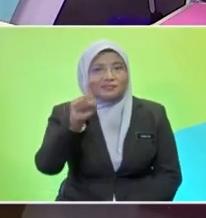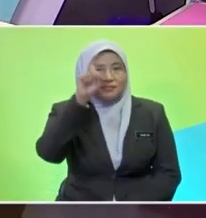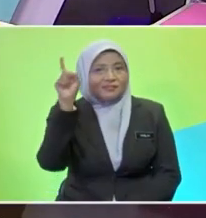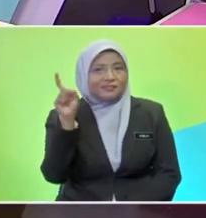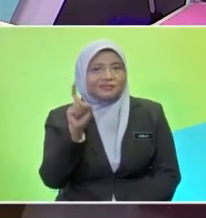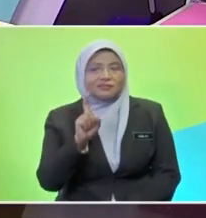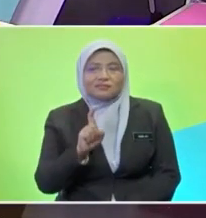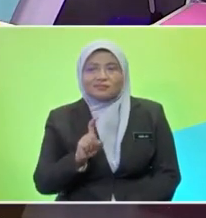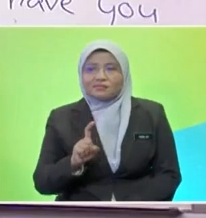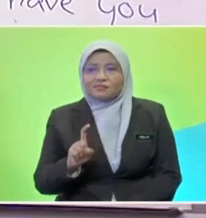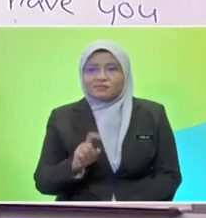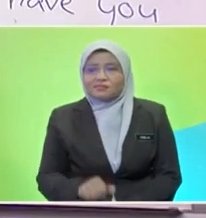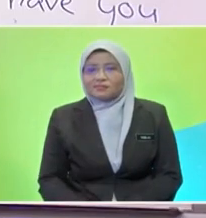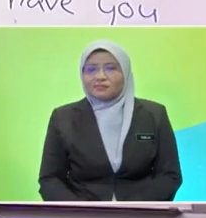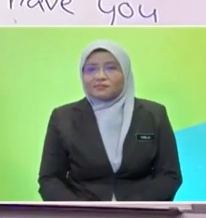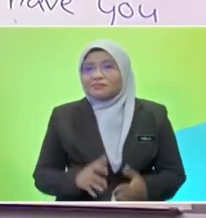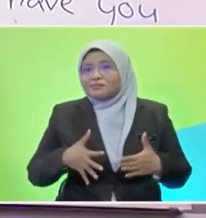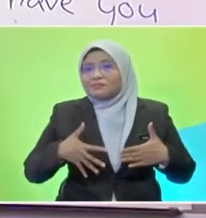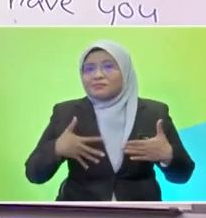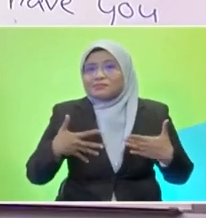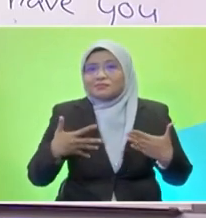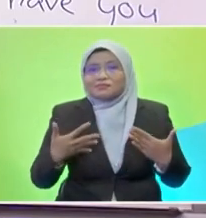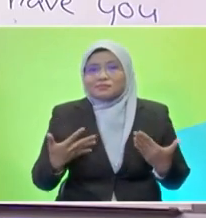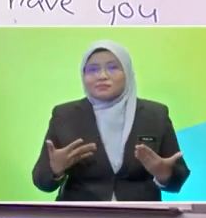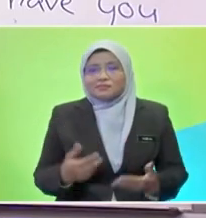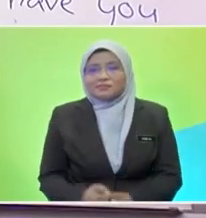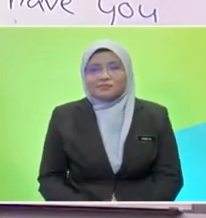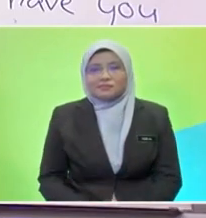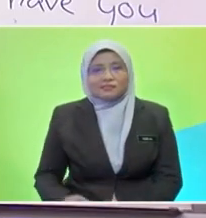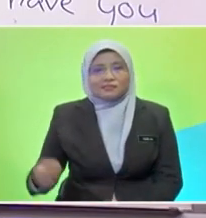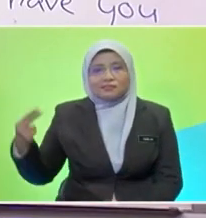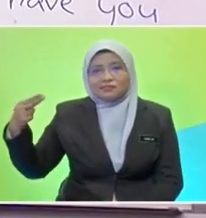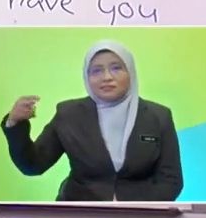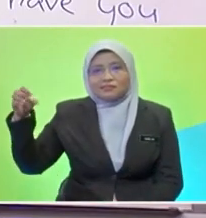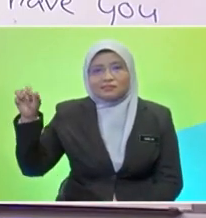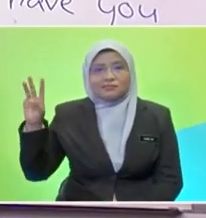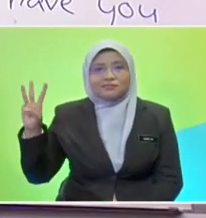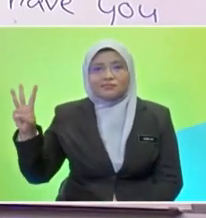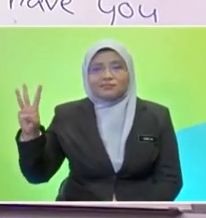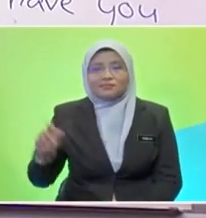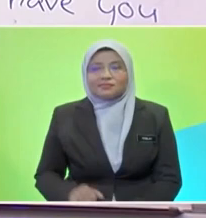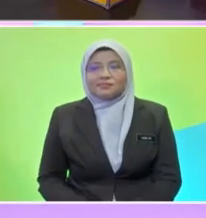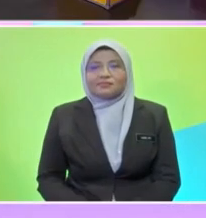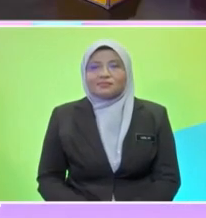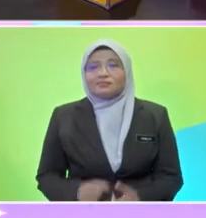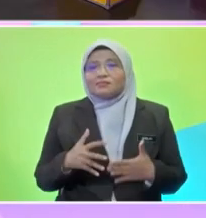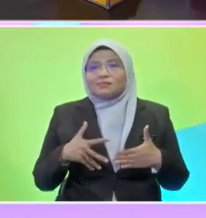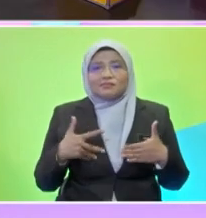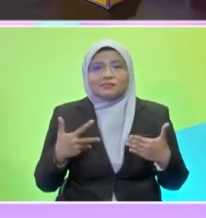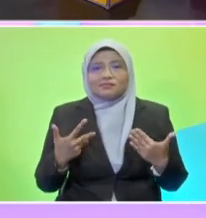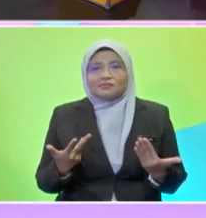So, how? Alright, so I guess let us hear from Takif. Oh, okay, Takif is ready. Okay, Takif, good job,